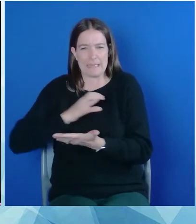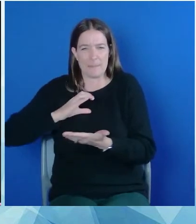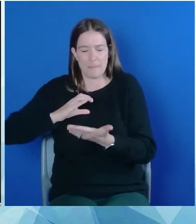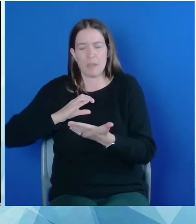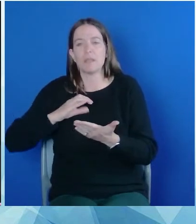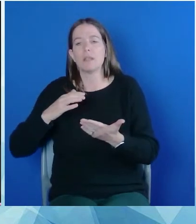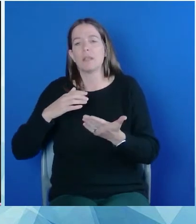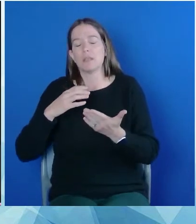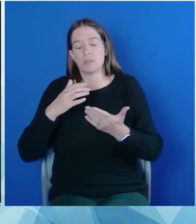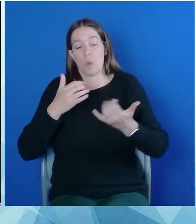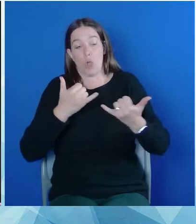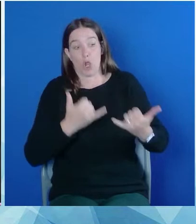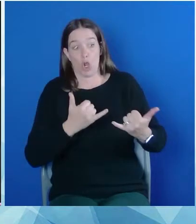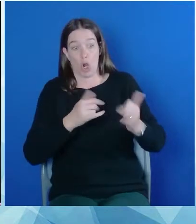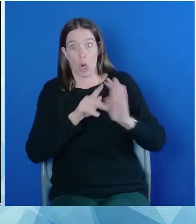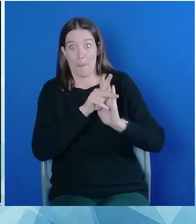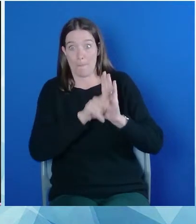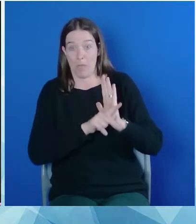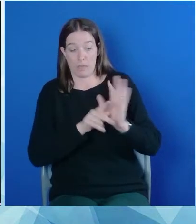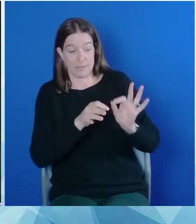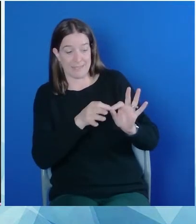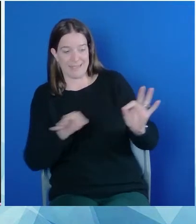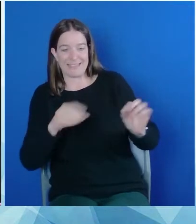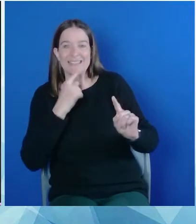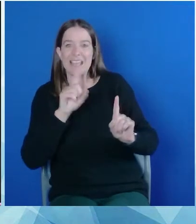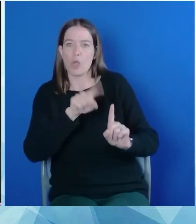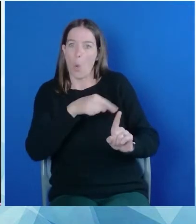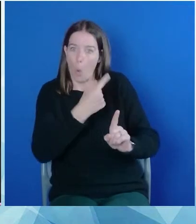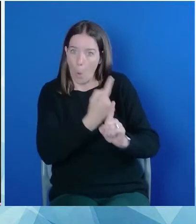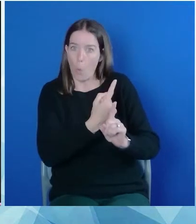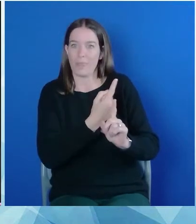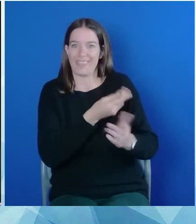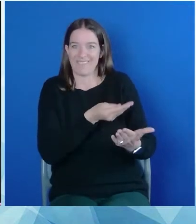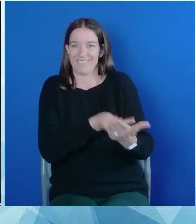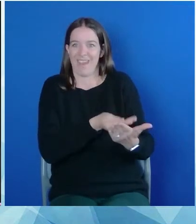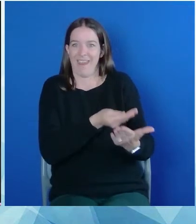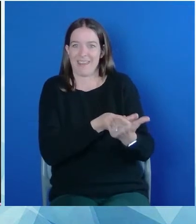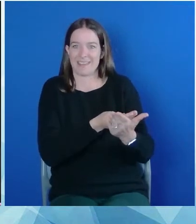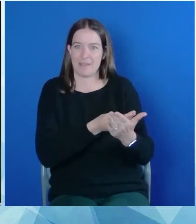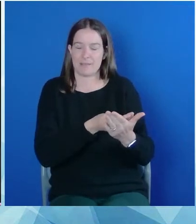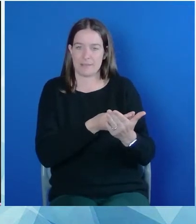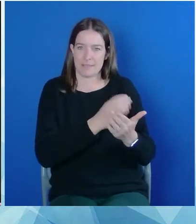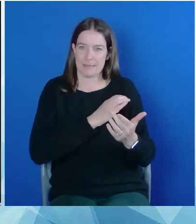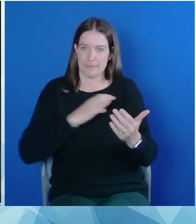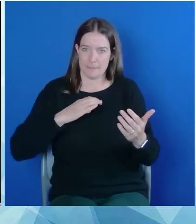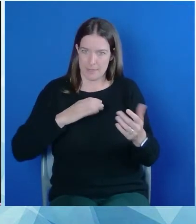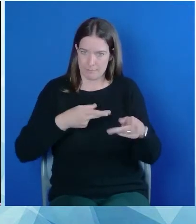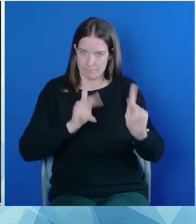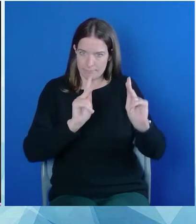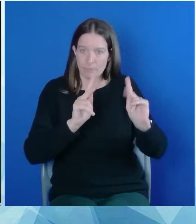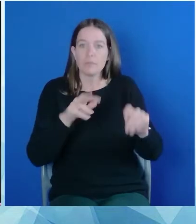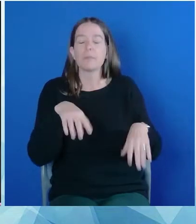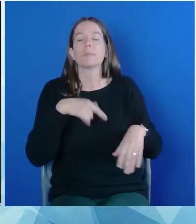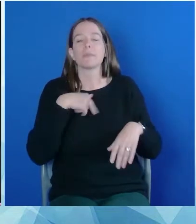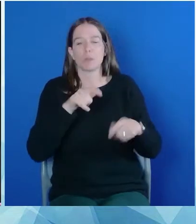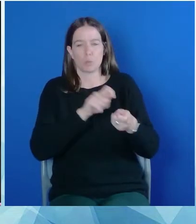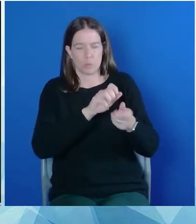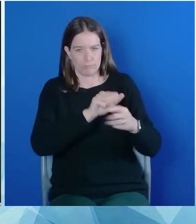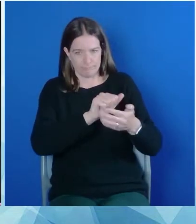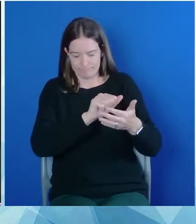the existing policy because it says only. I'd like that removed. And I'd like the policy to reflect that